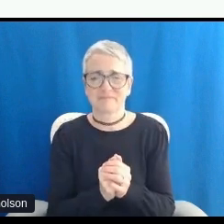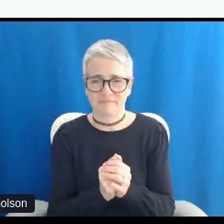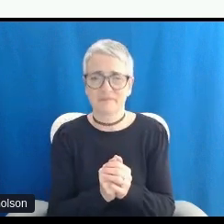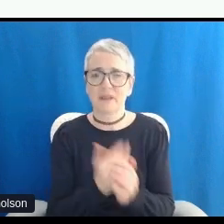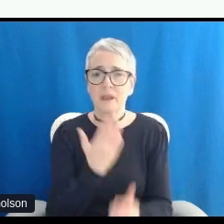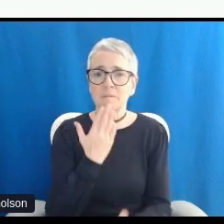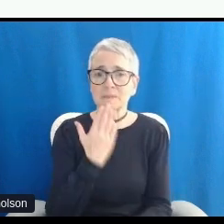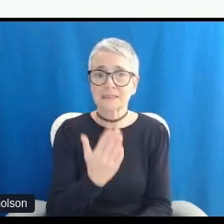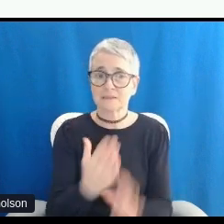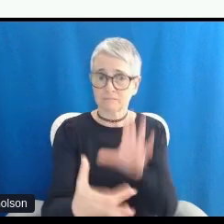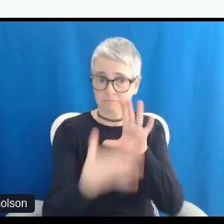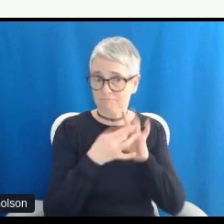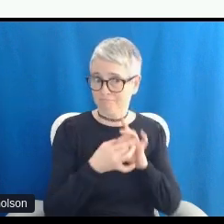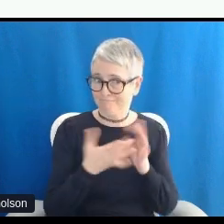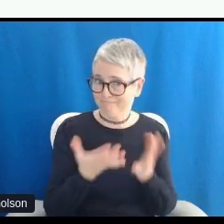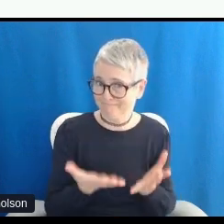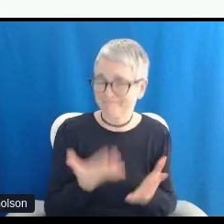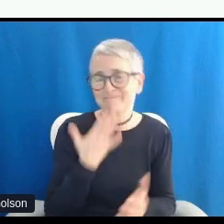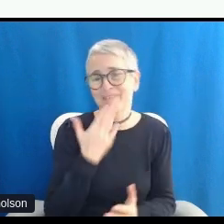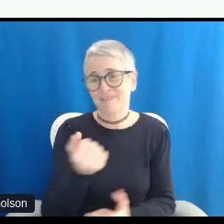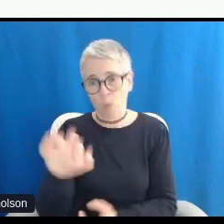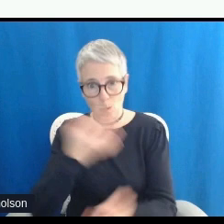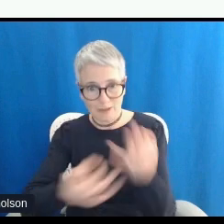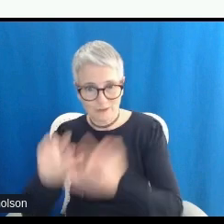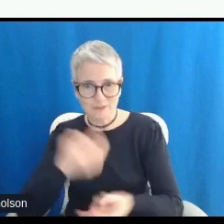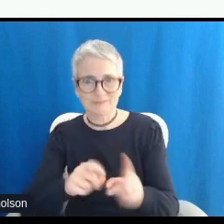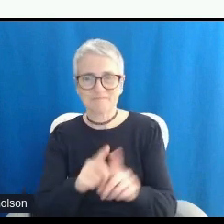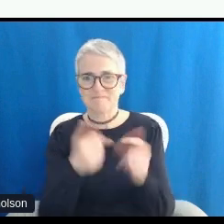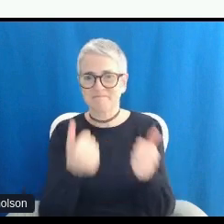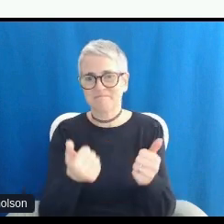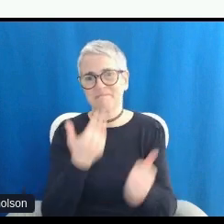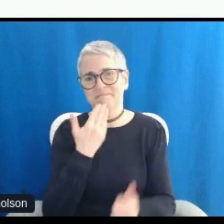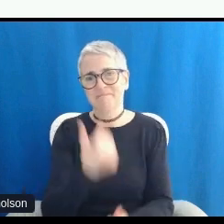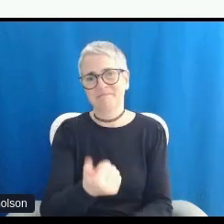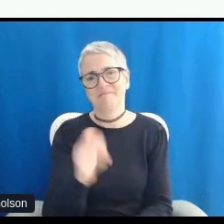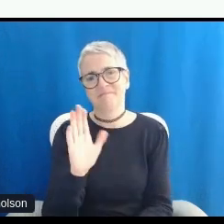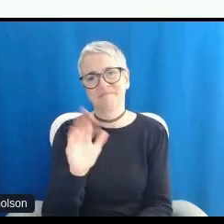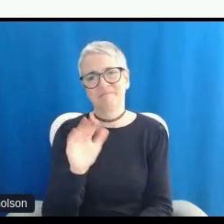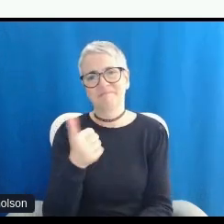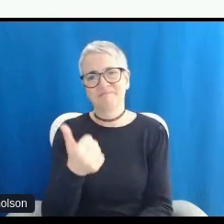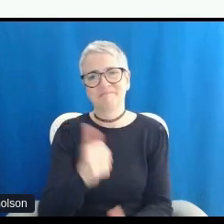get in touch, and thank you for your questions and your comments. So thank you very much, everyone.